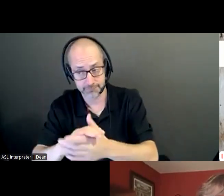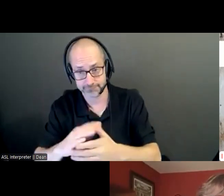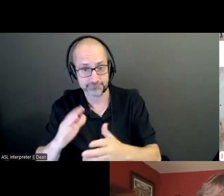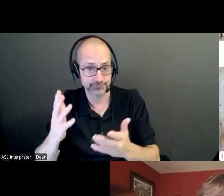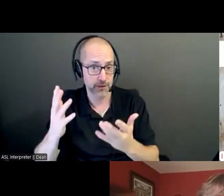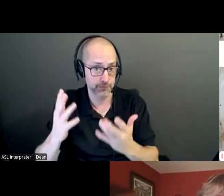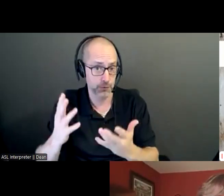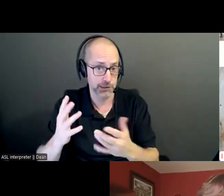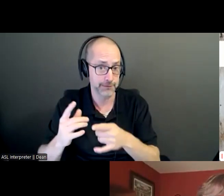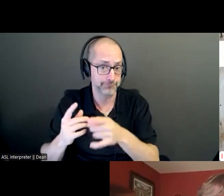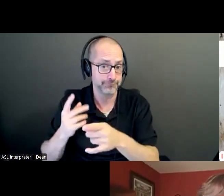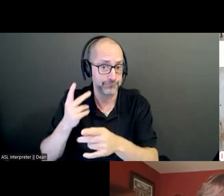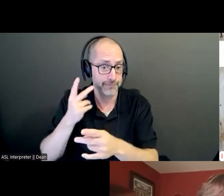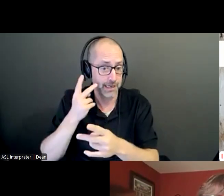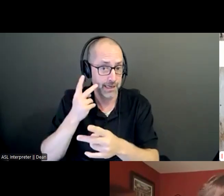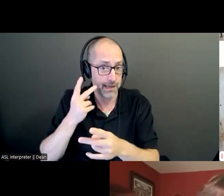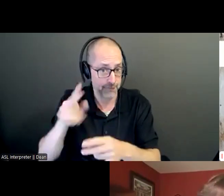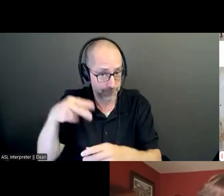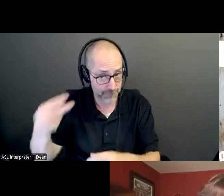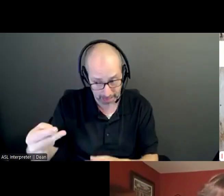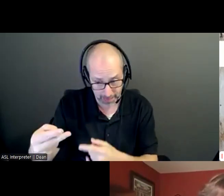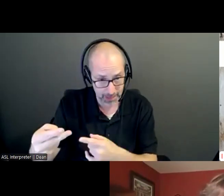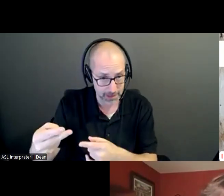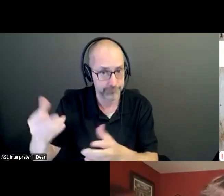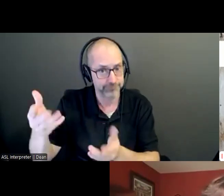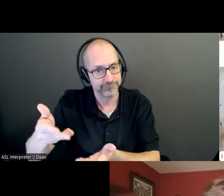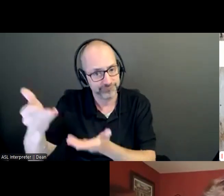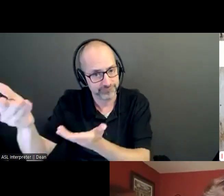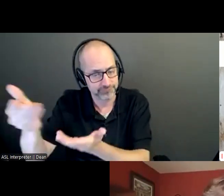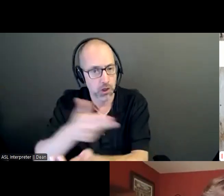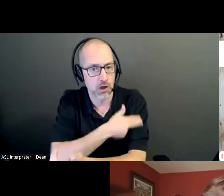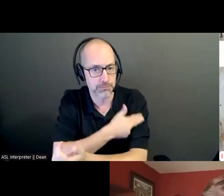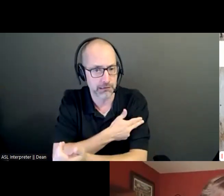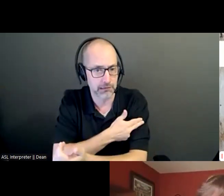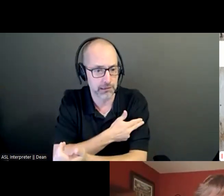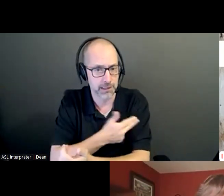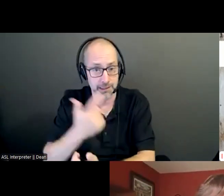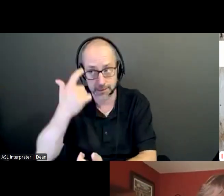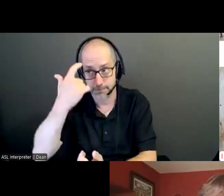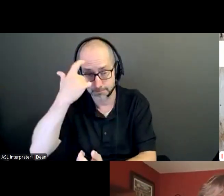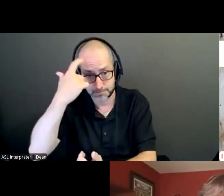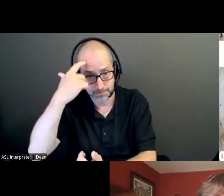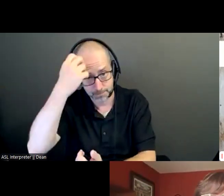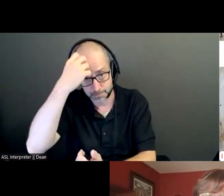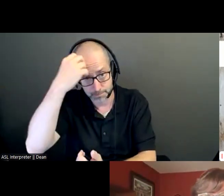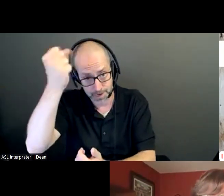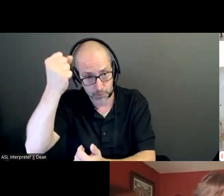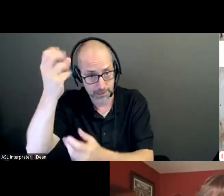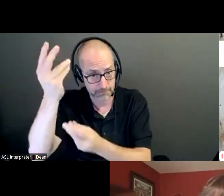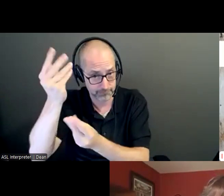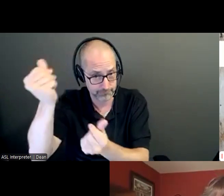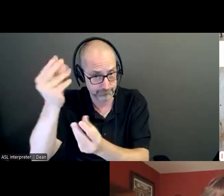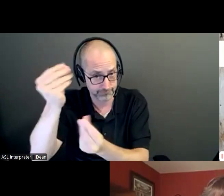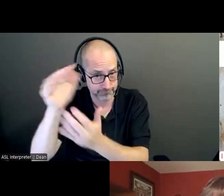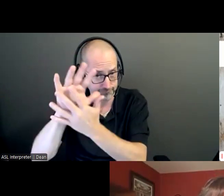visit to the hospital as a result of a fall, and he had memory challenges, but he was